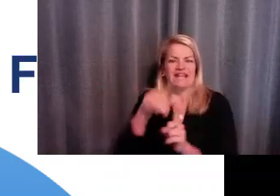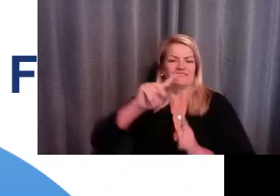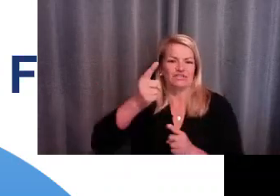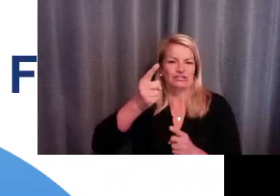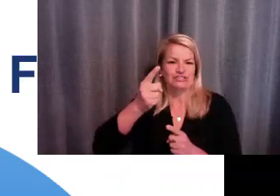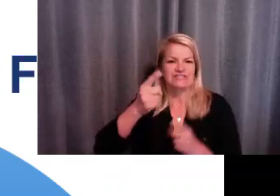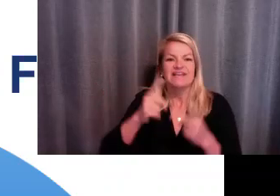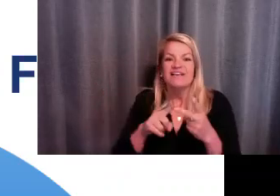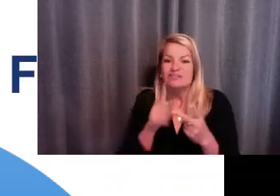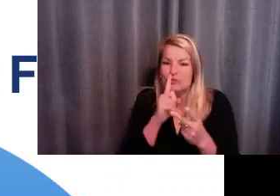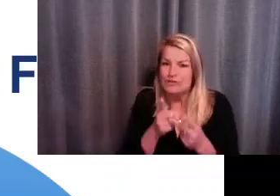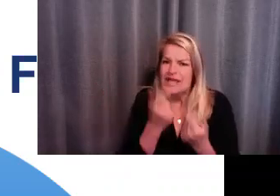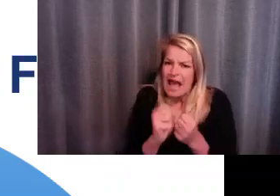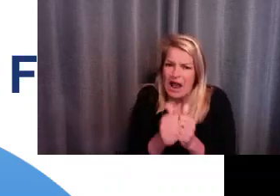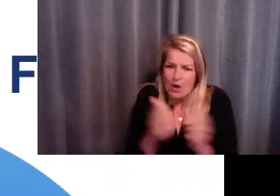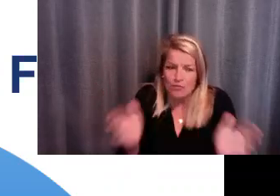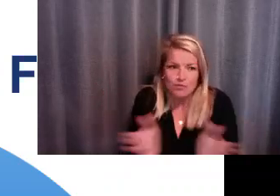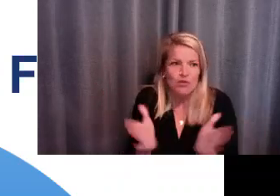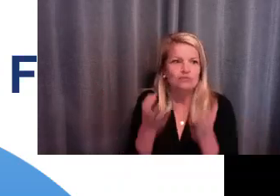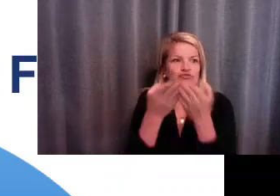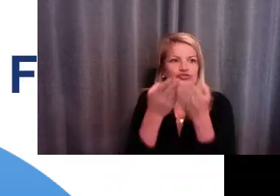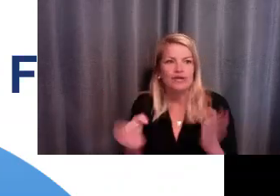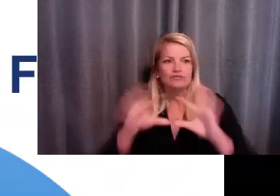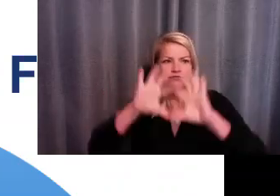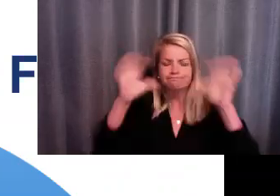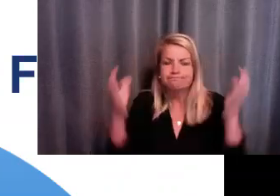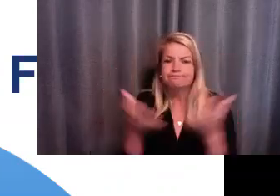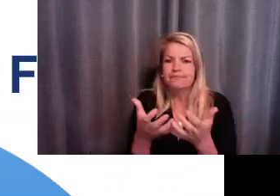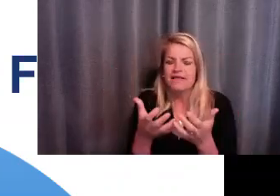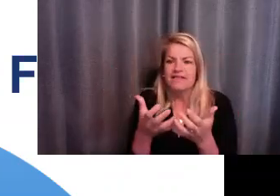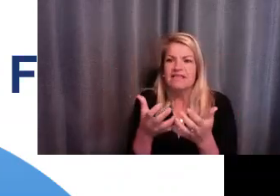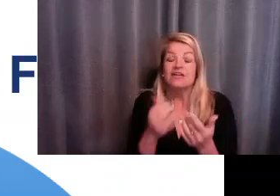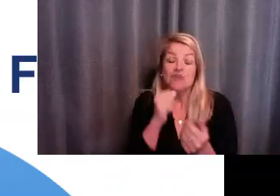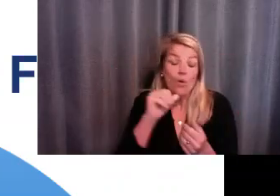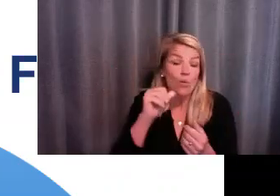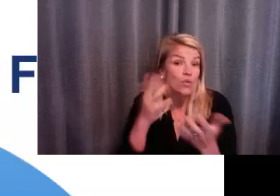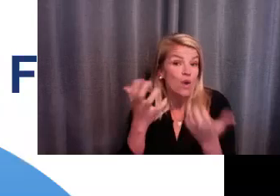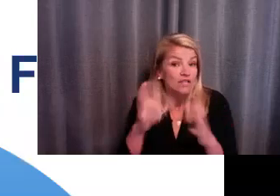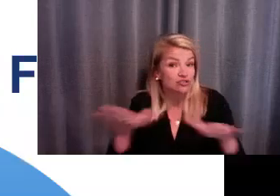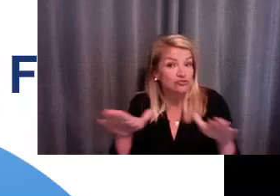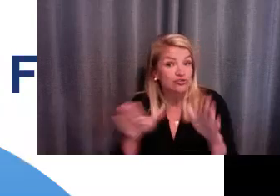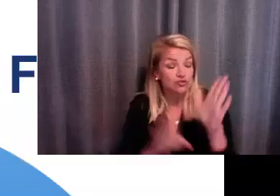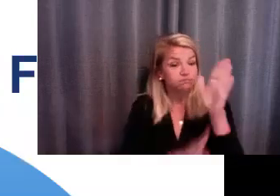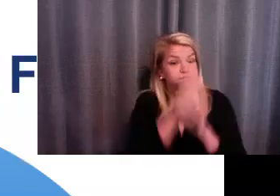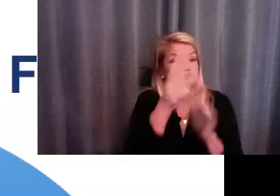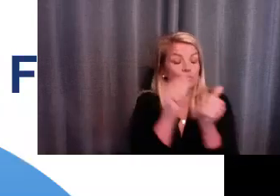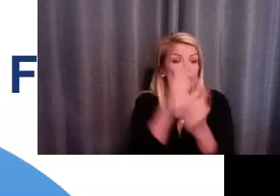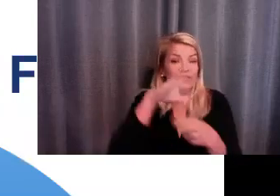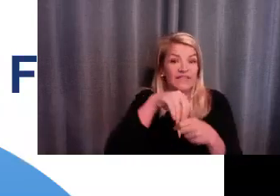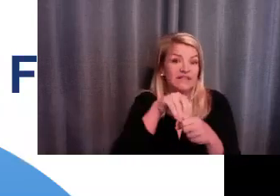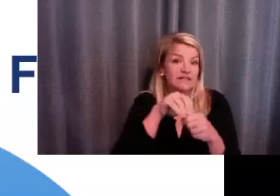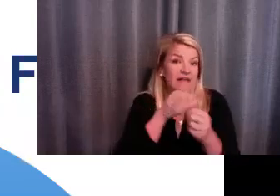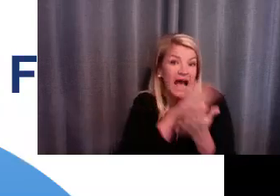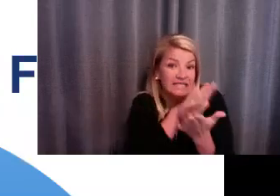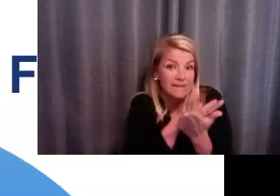able to promote generalization. We want children to not only excel in their academic skills in classroom settings, but to